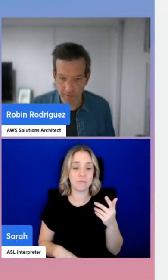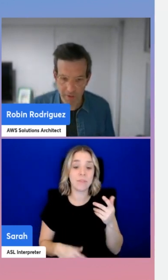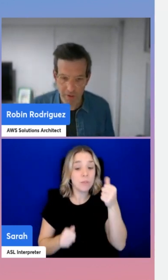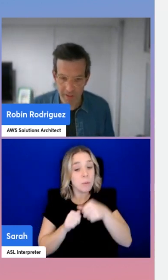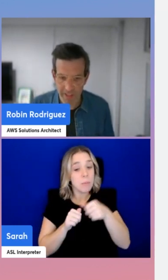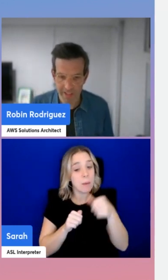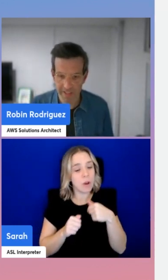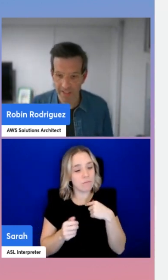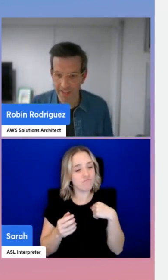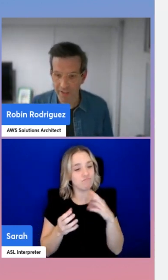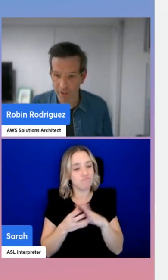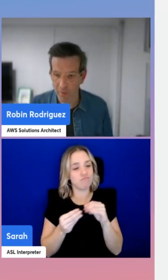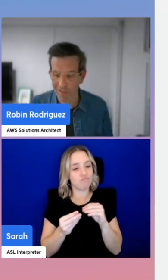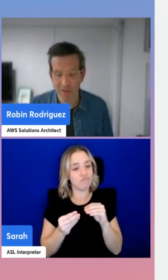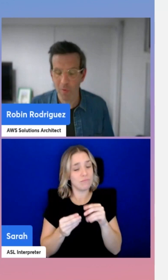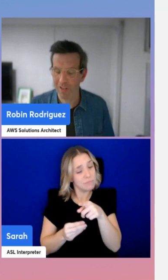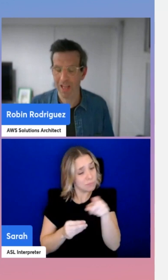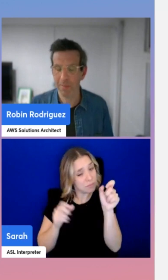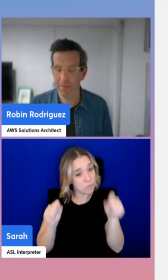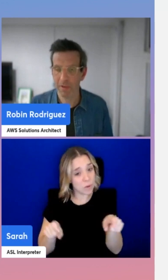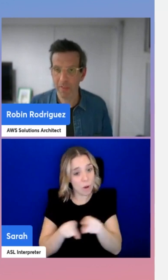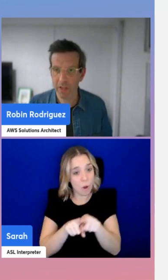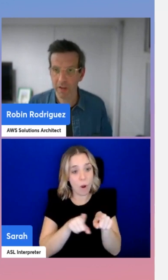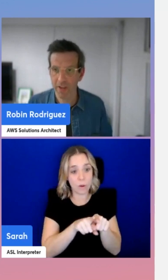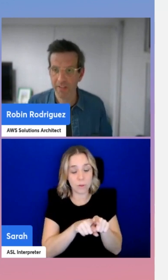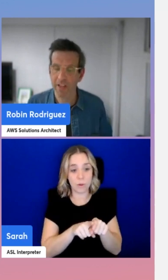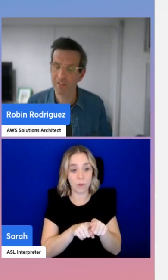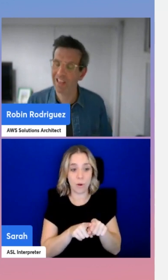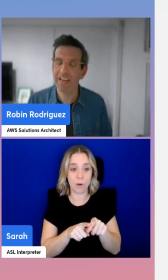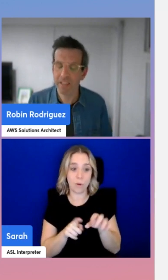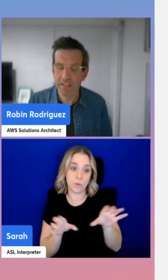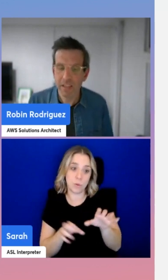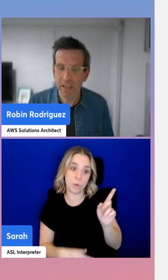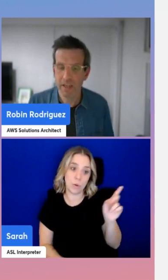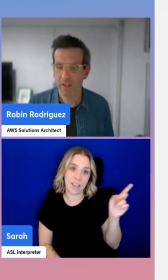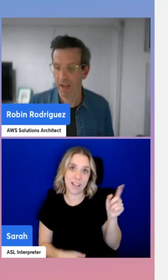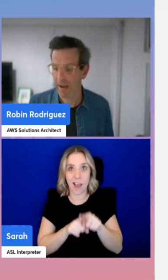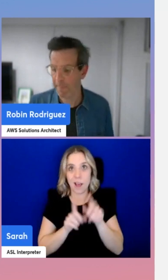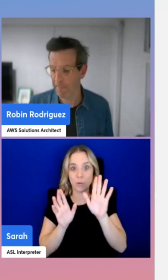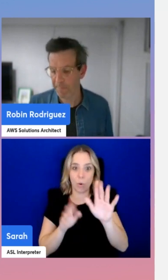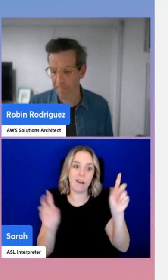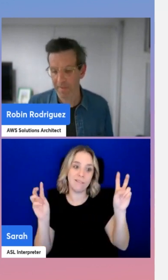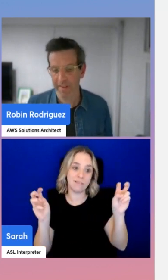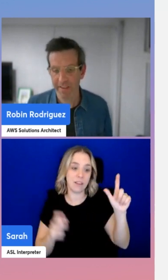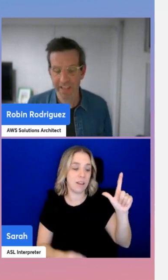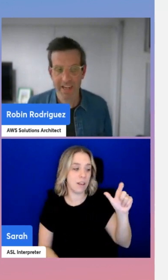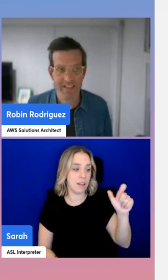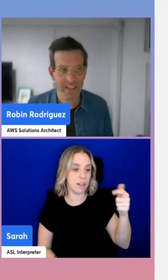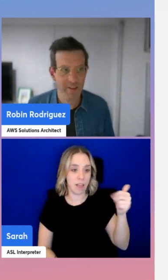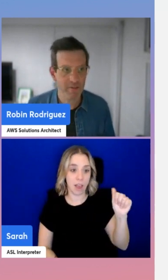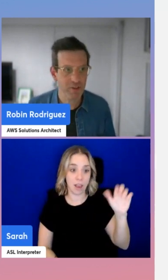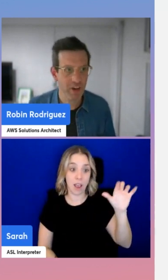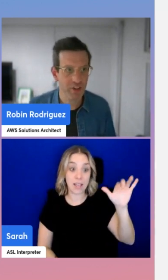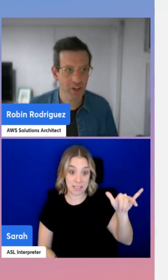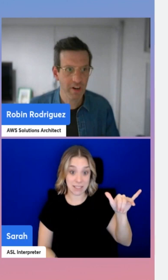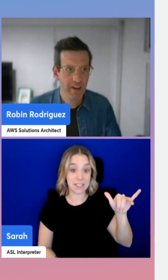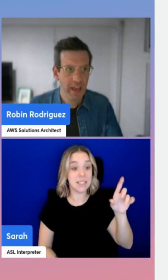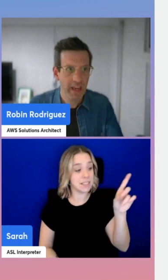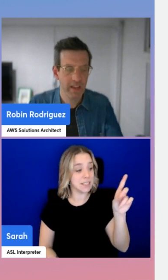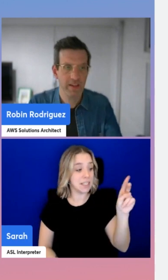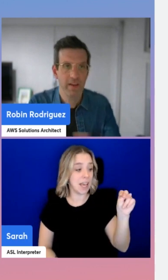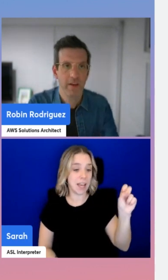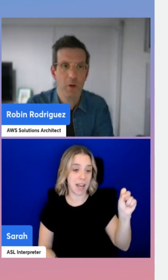also do this to what a lot of people think of as their legacy DNS